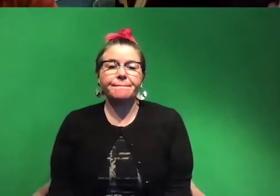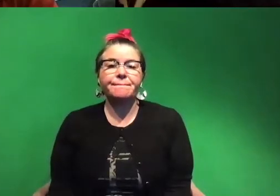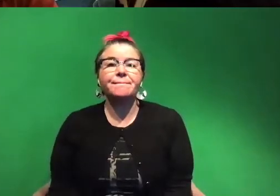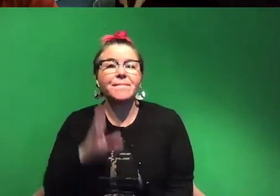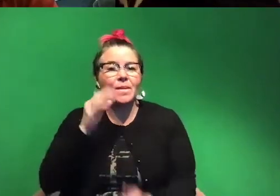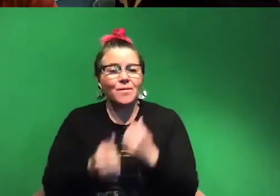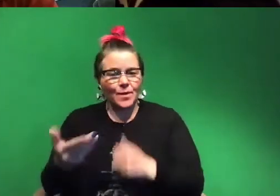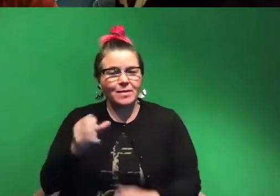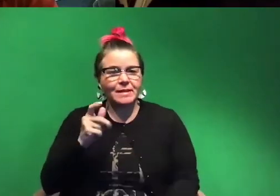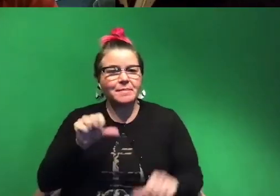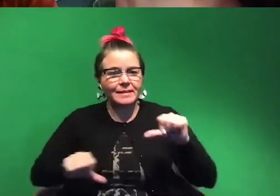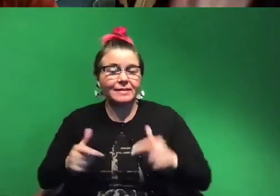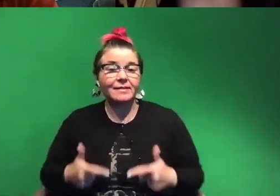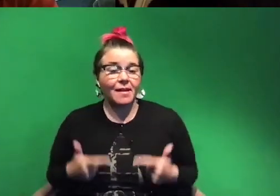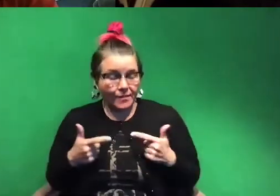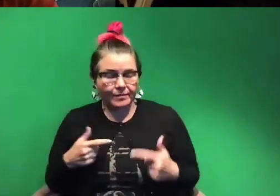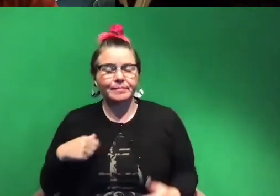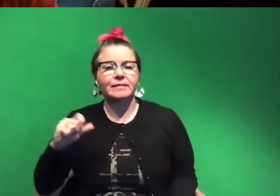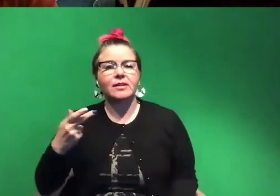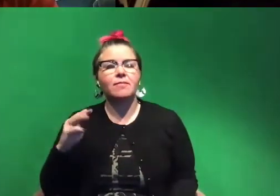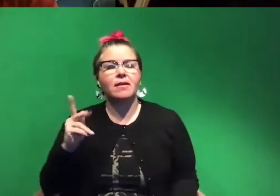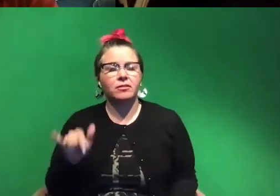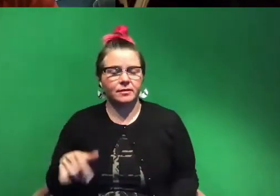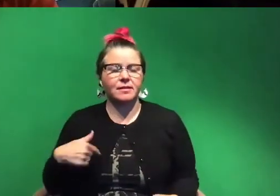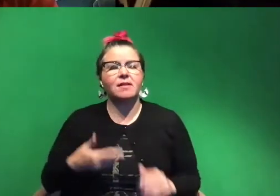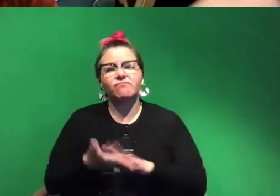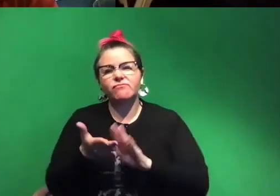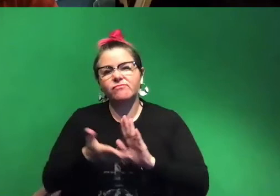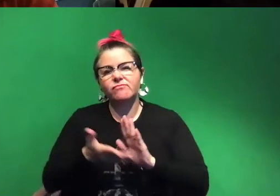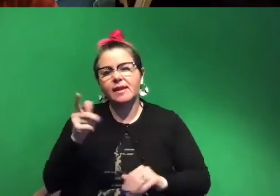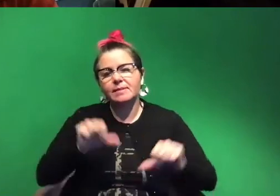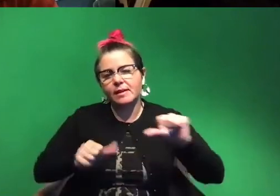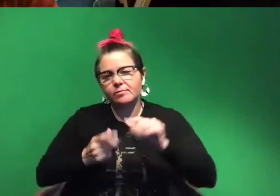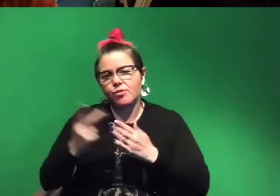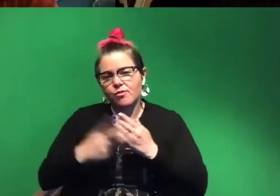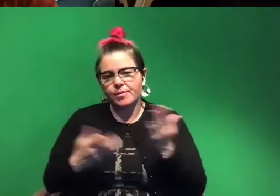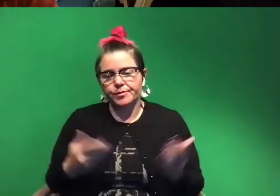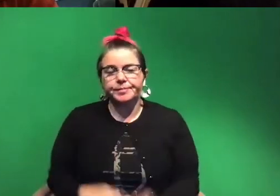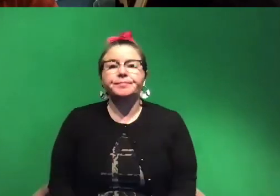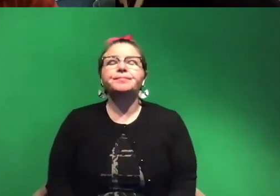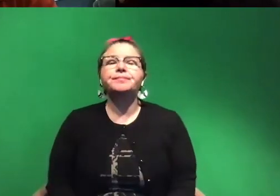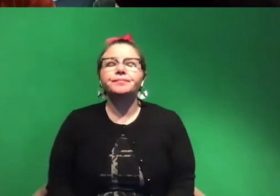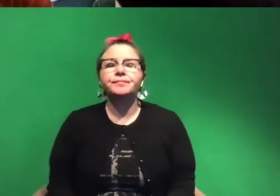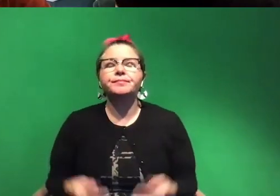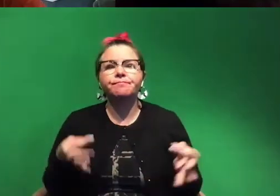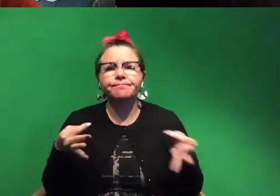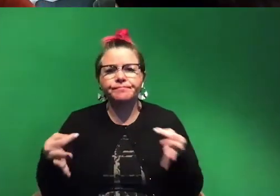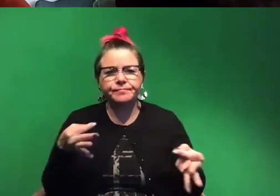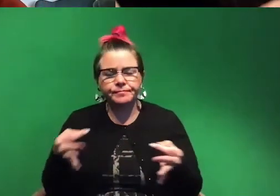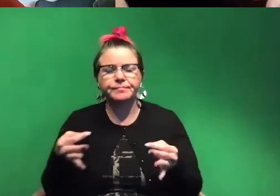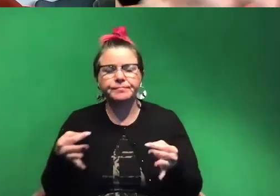everybody. Welcome to Skype a Scientist Live. I'm Sarah McAnulty. I run the Skype a Scientist program. Some housekeeping for the